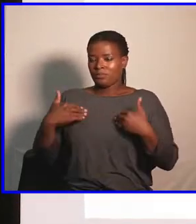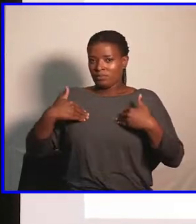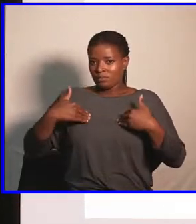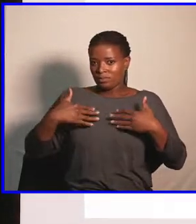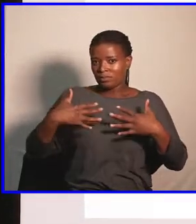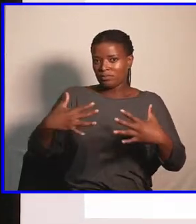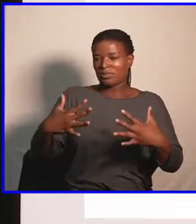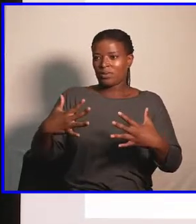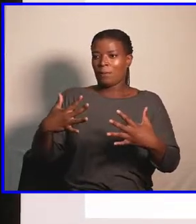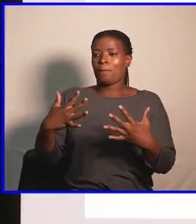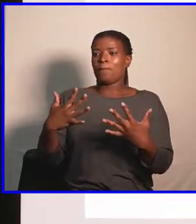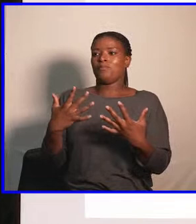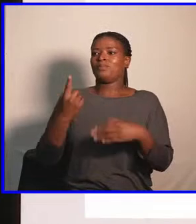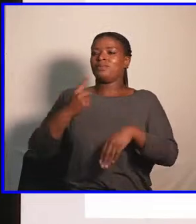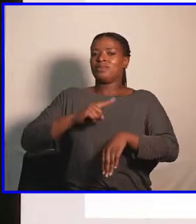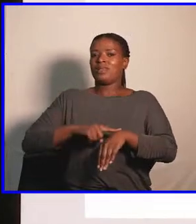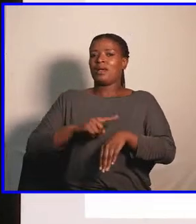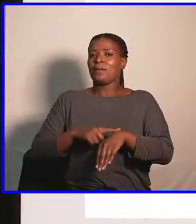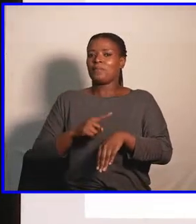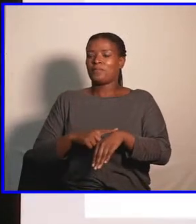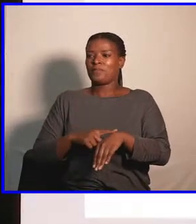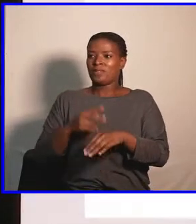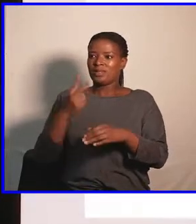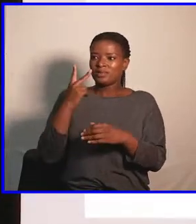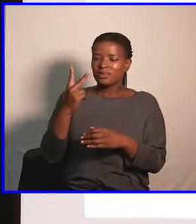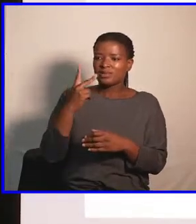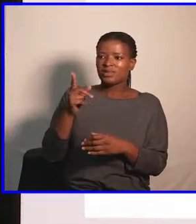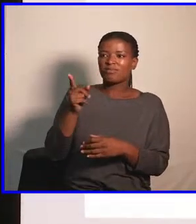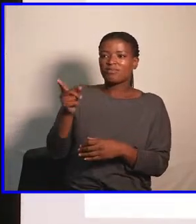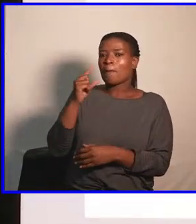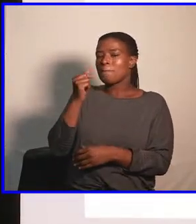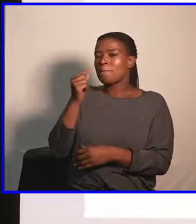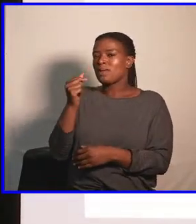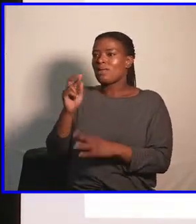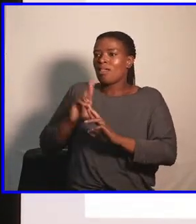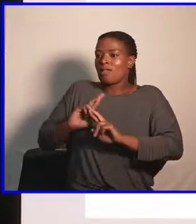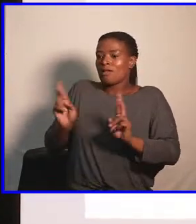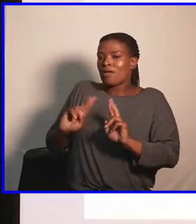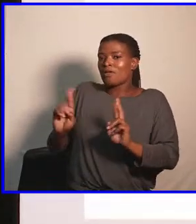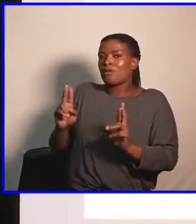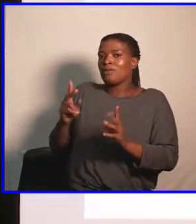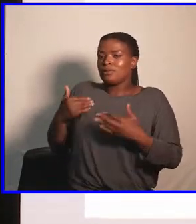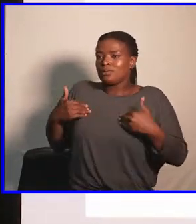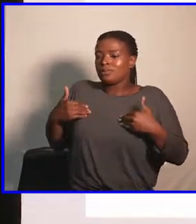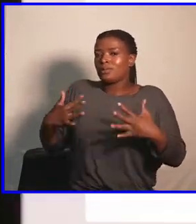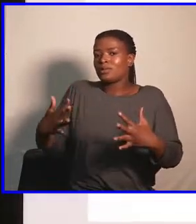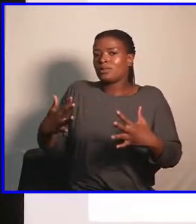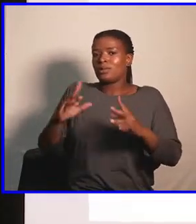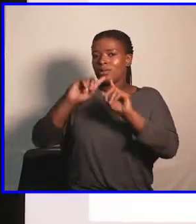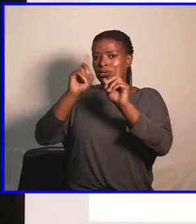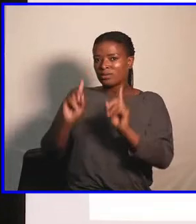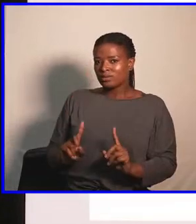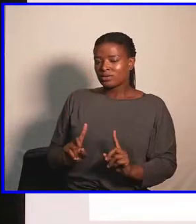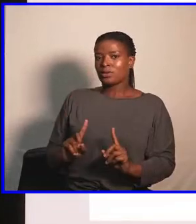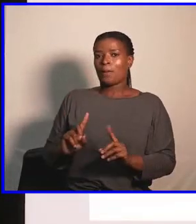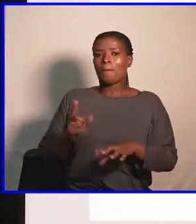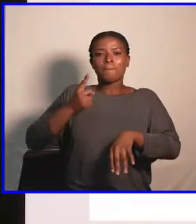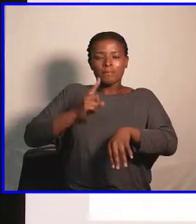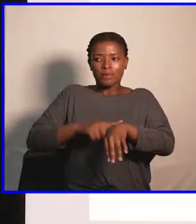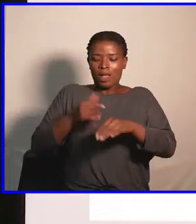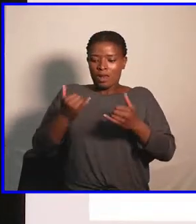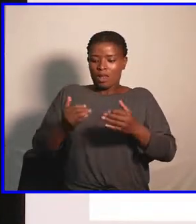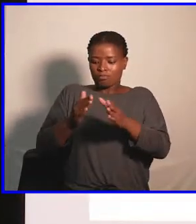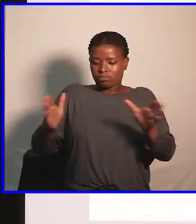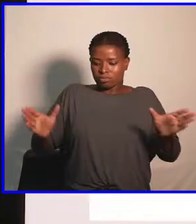start our moment, and I see the gentlemen are ready in action. We have a special moment where a cake